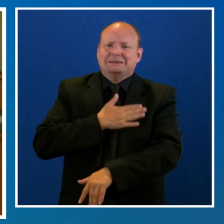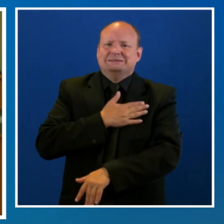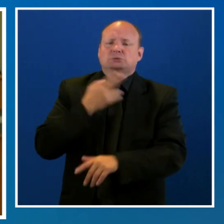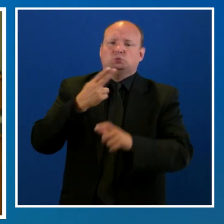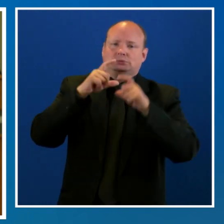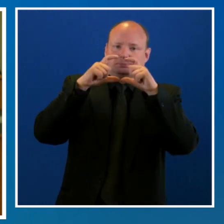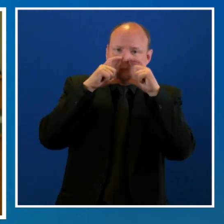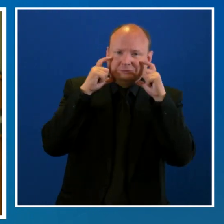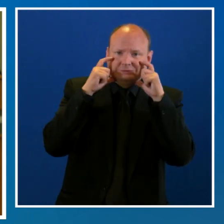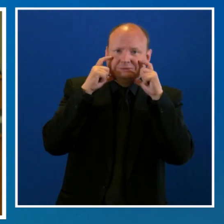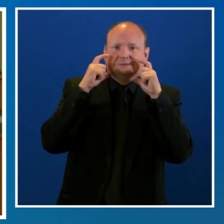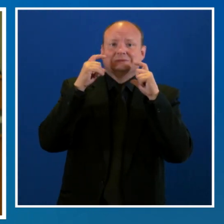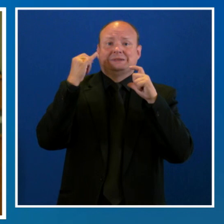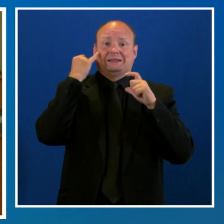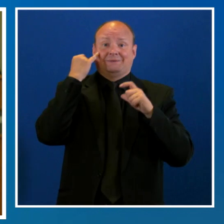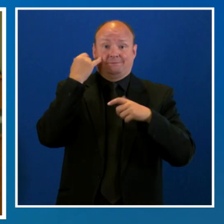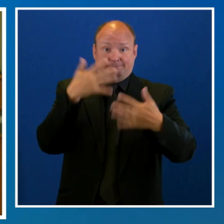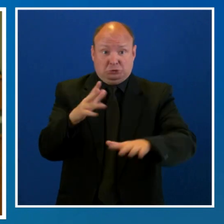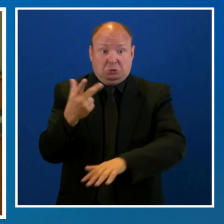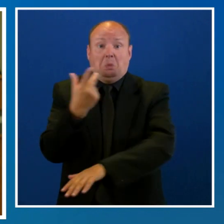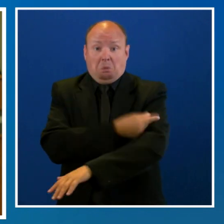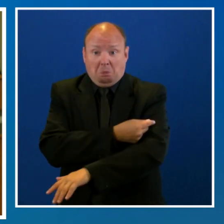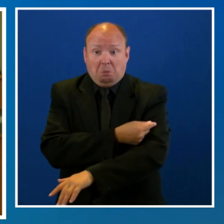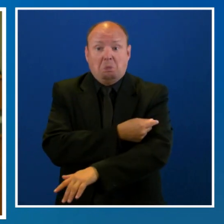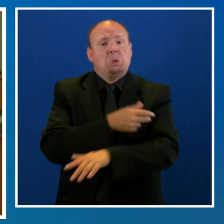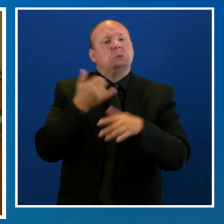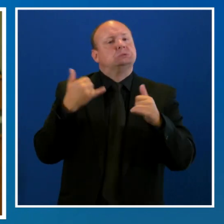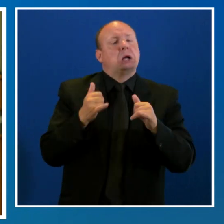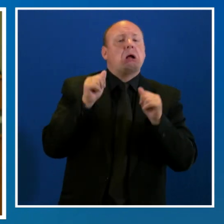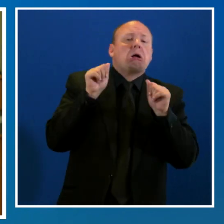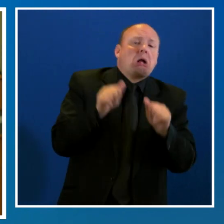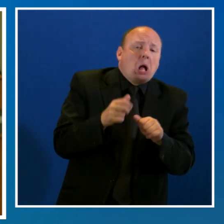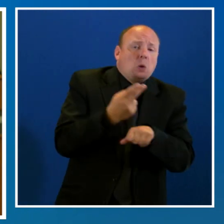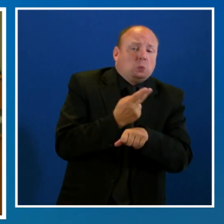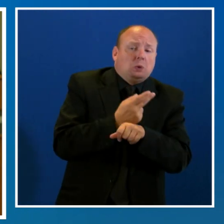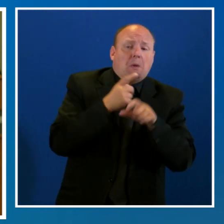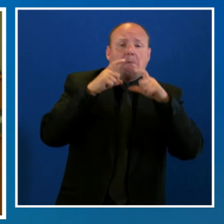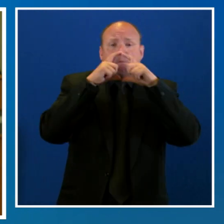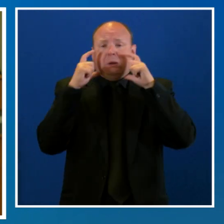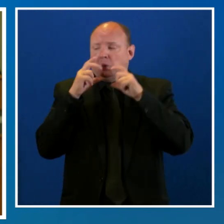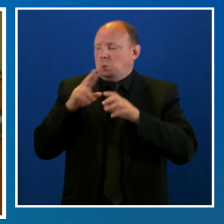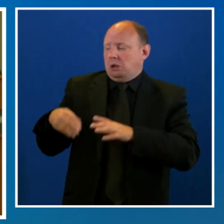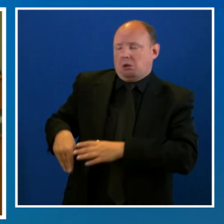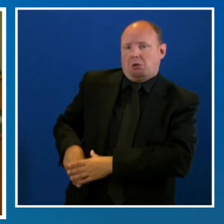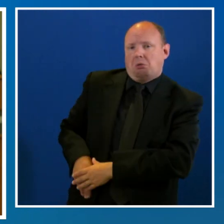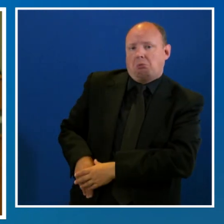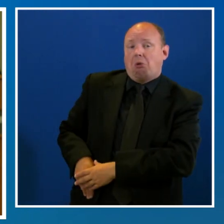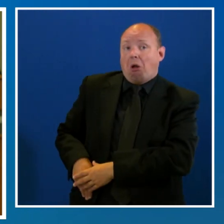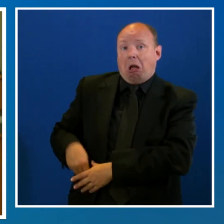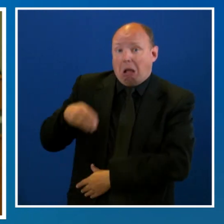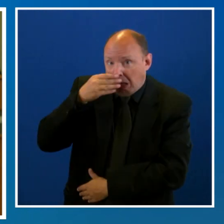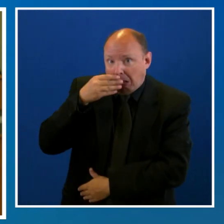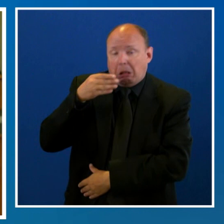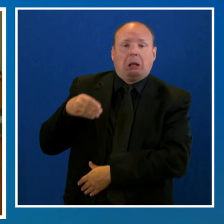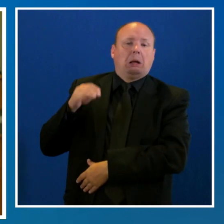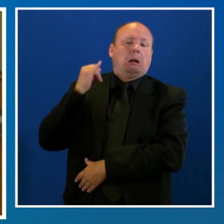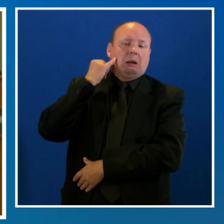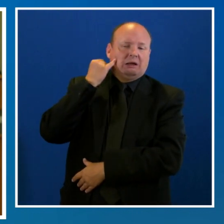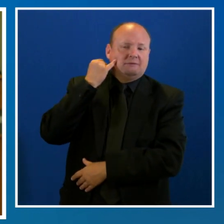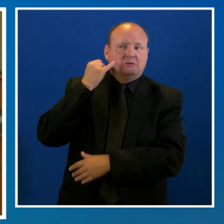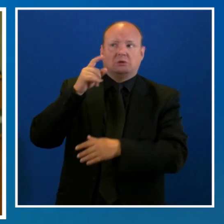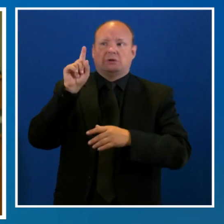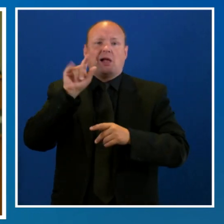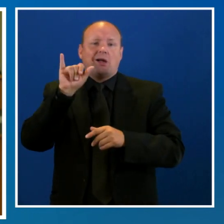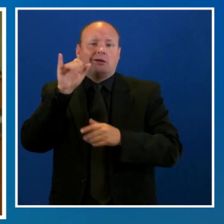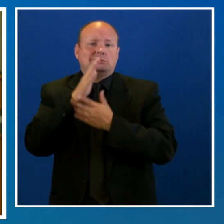are, bring a face covering along with you when you leave the house. Many of our local businesses may still